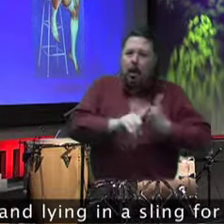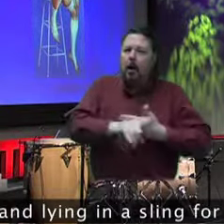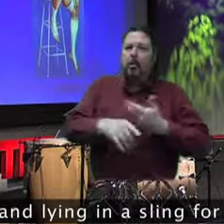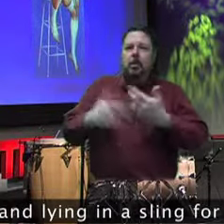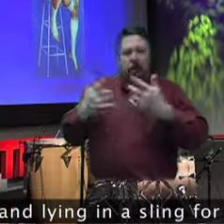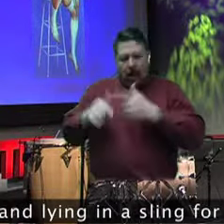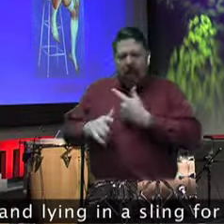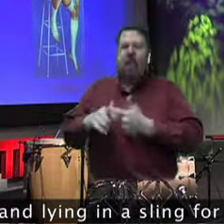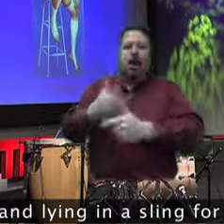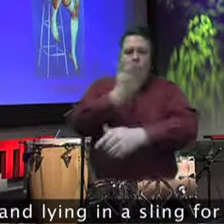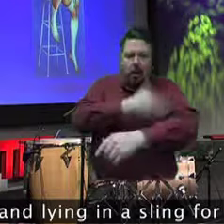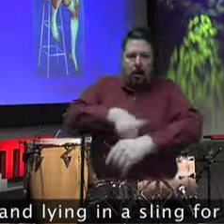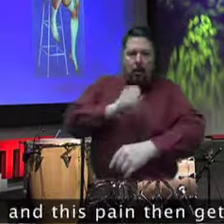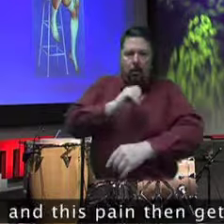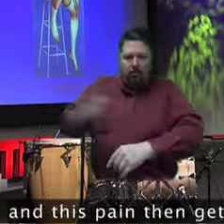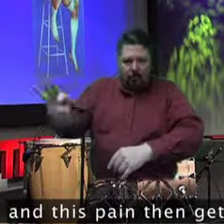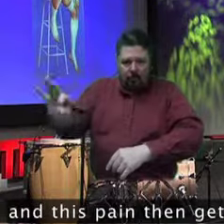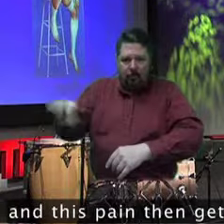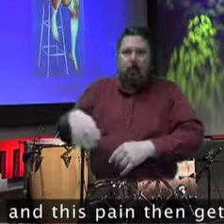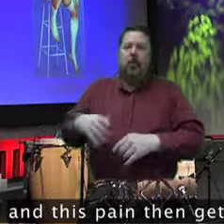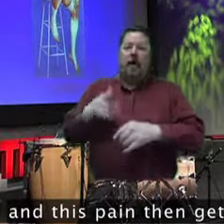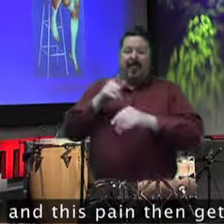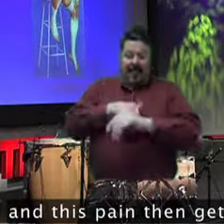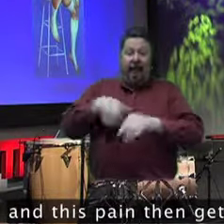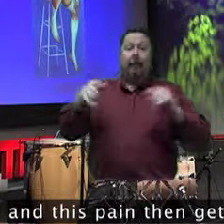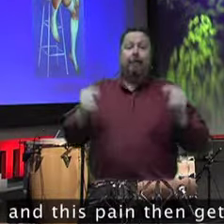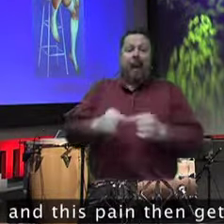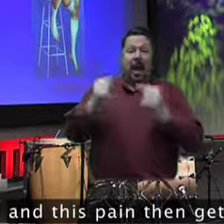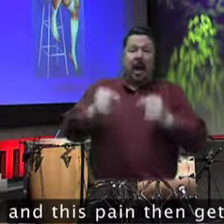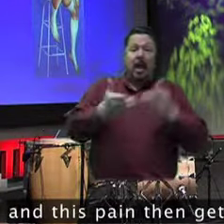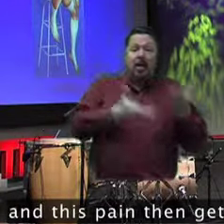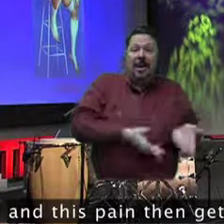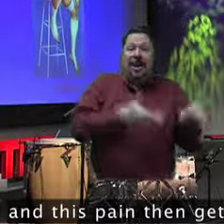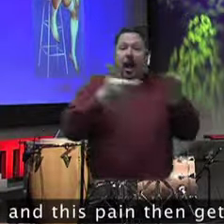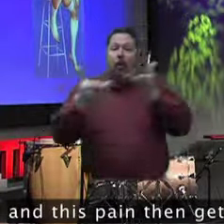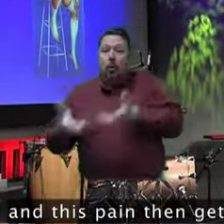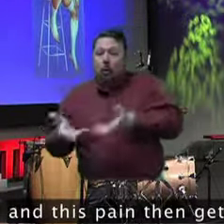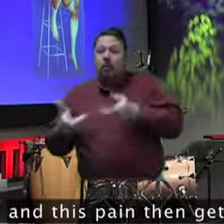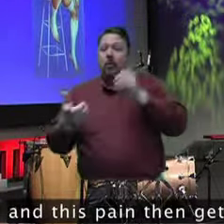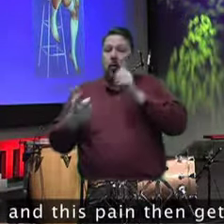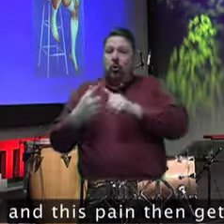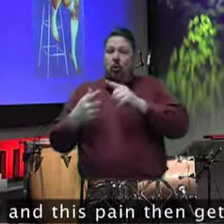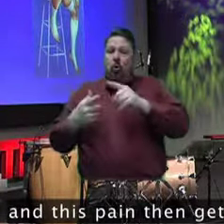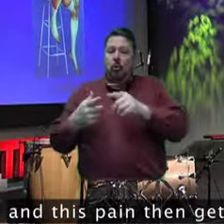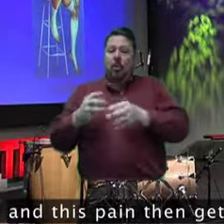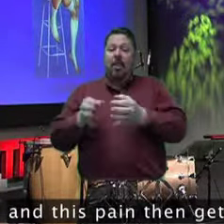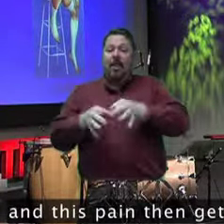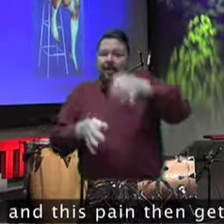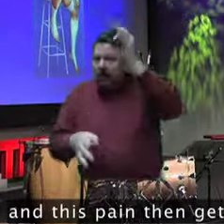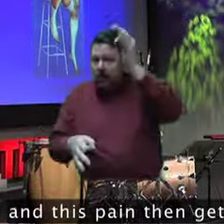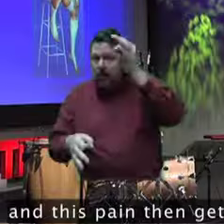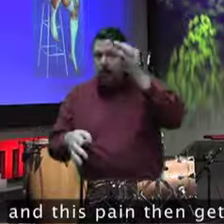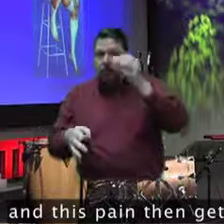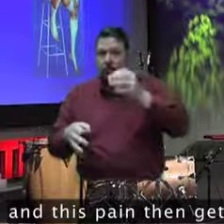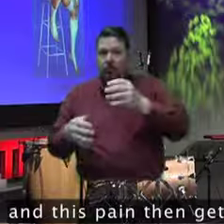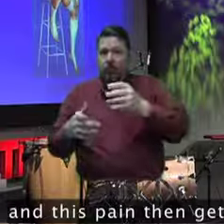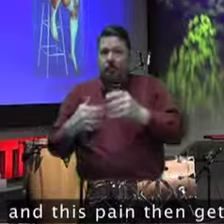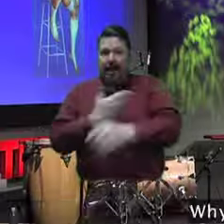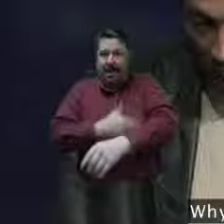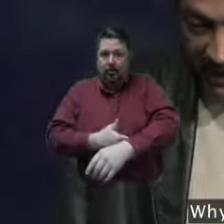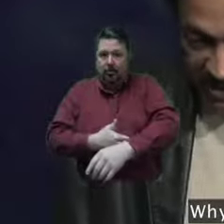months before the amputation. And this pain then gets carried over into the phantom itself.